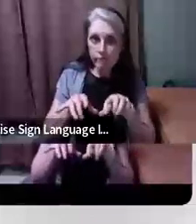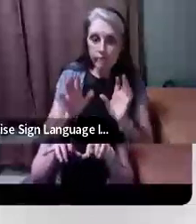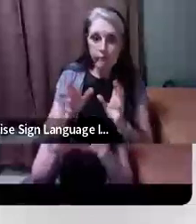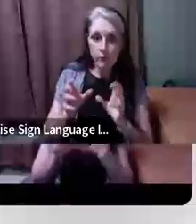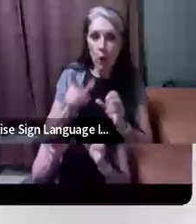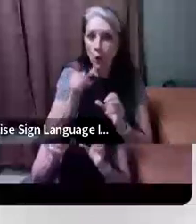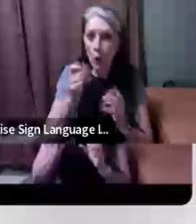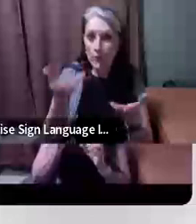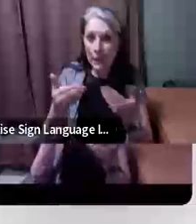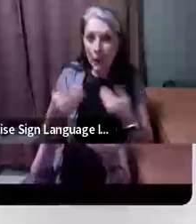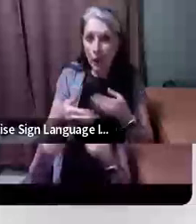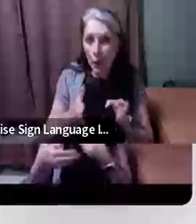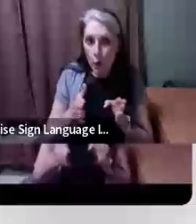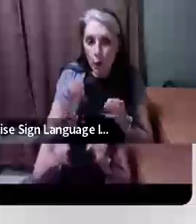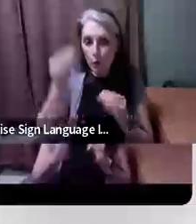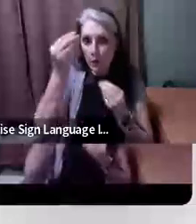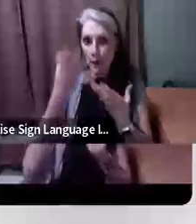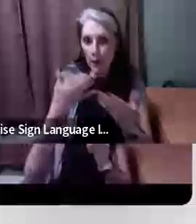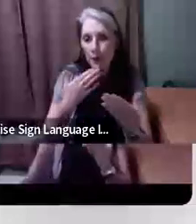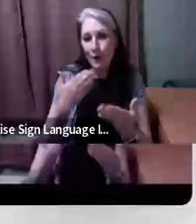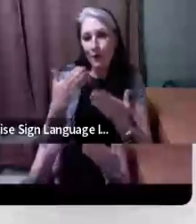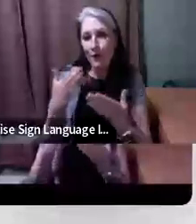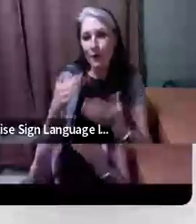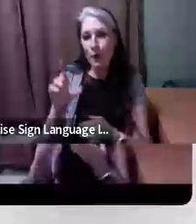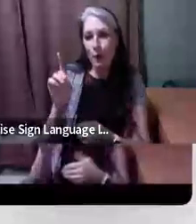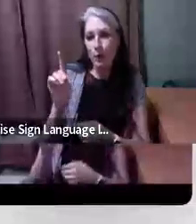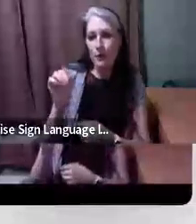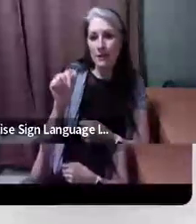room? Thanks, David.